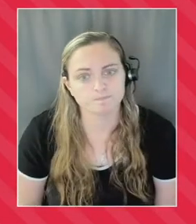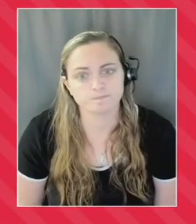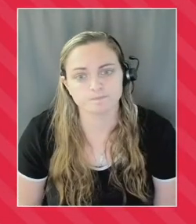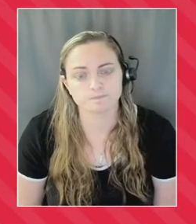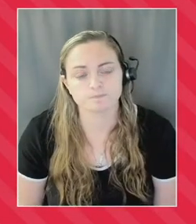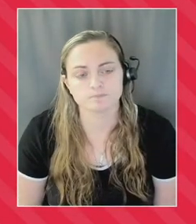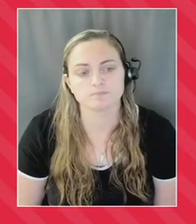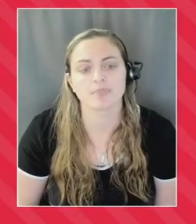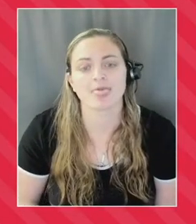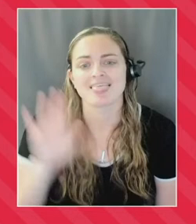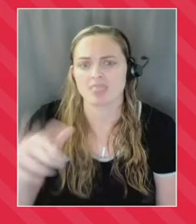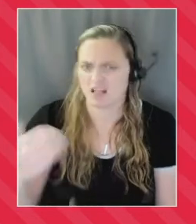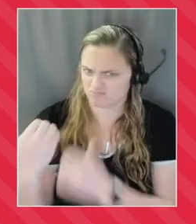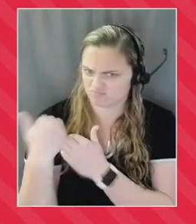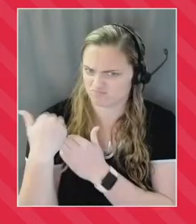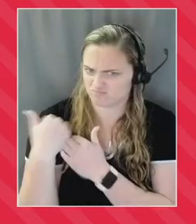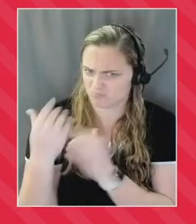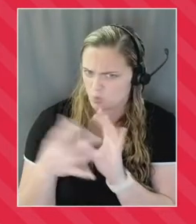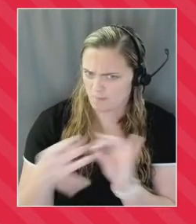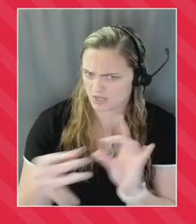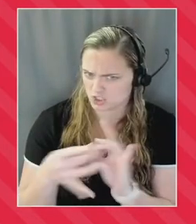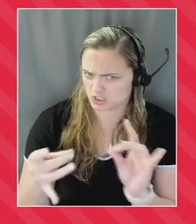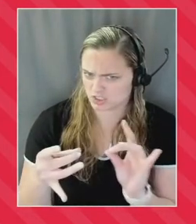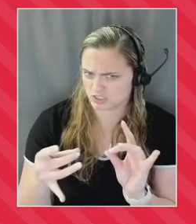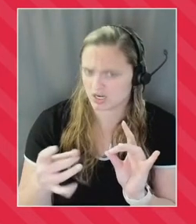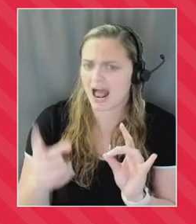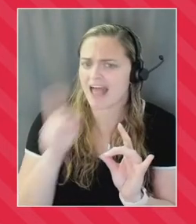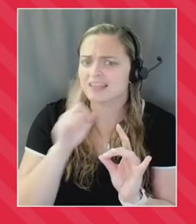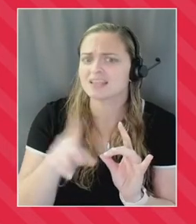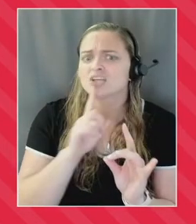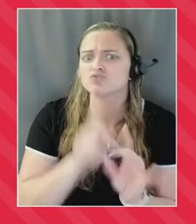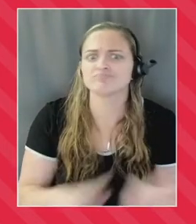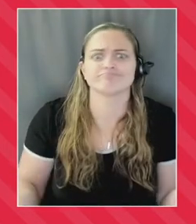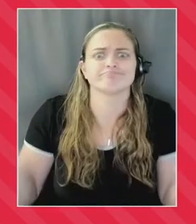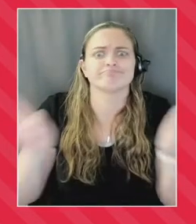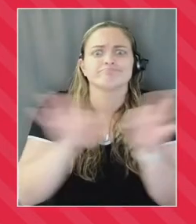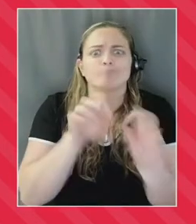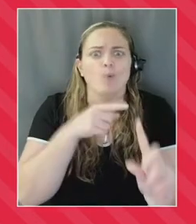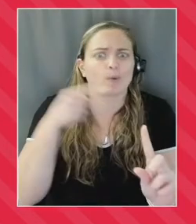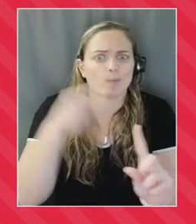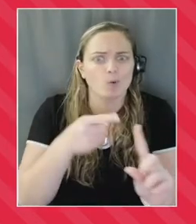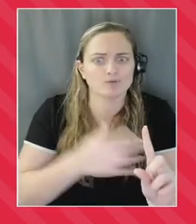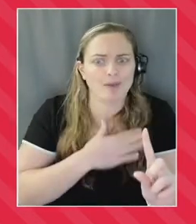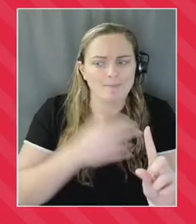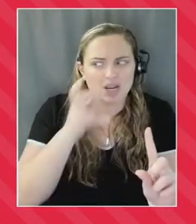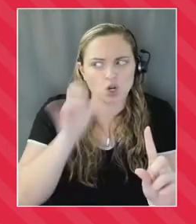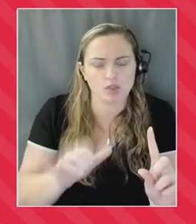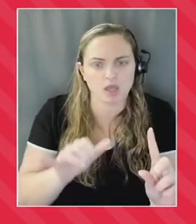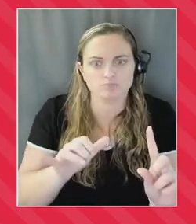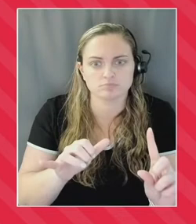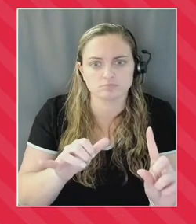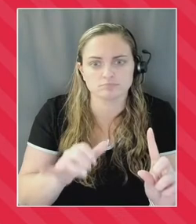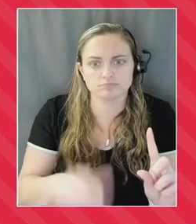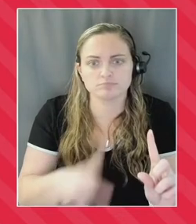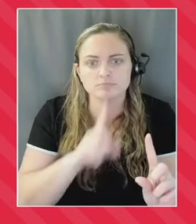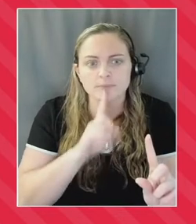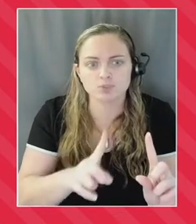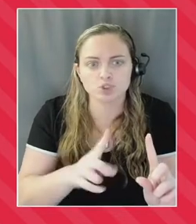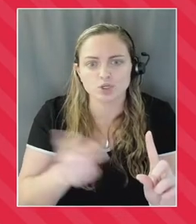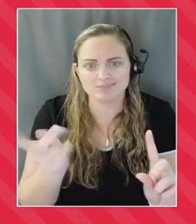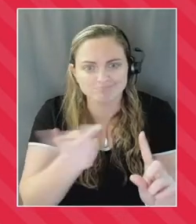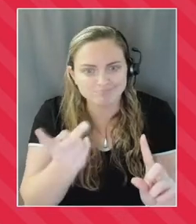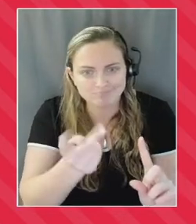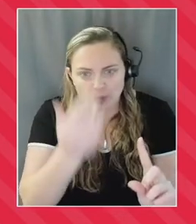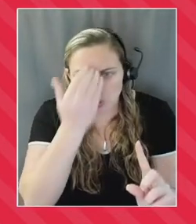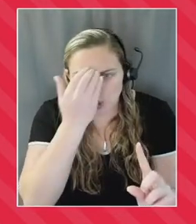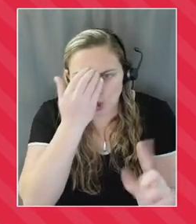that responsibility you mentioned, I think that's a really important point, and I was glad to hear you say it, because I'm sure, as you both know,